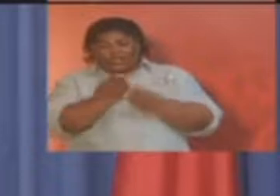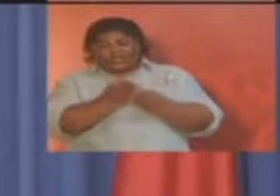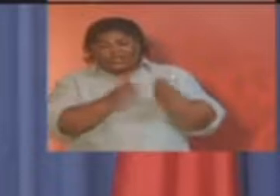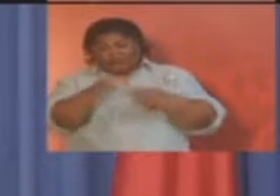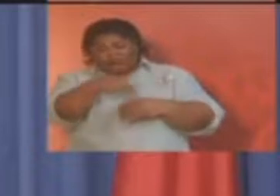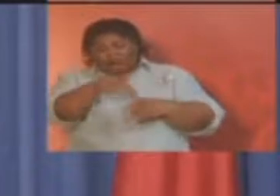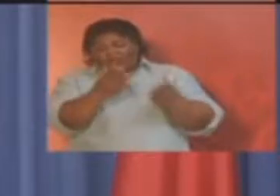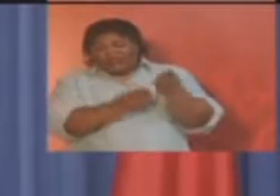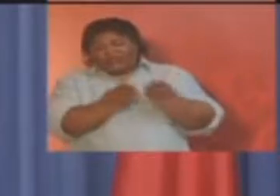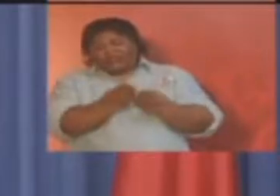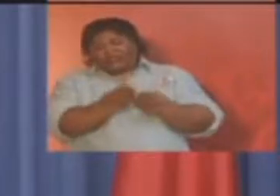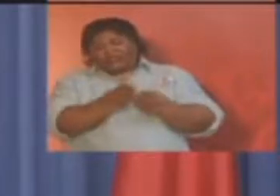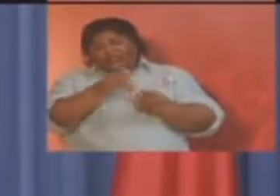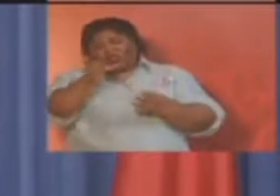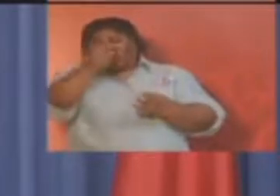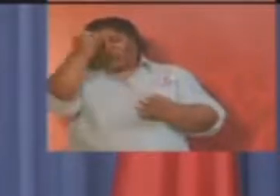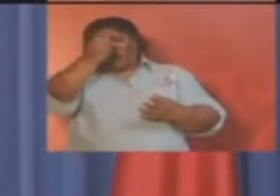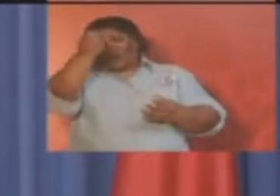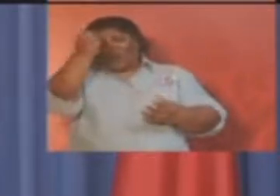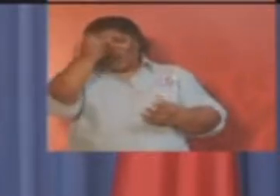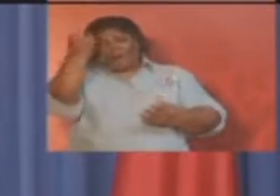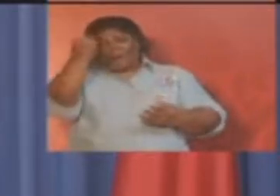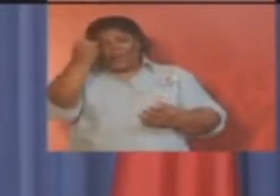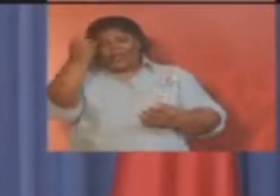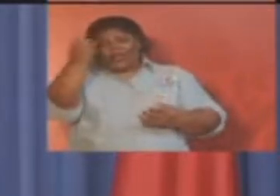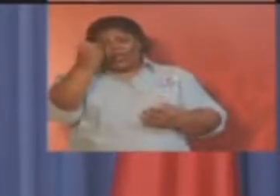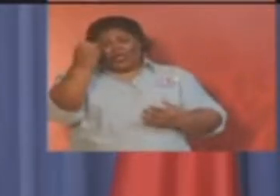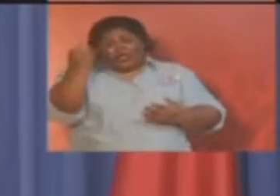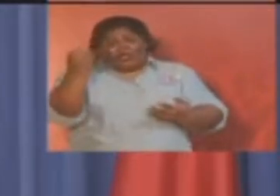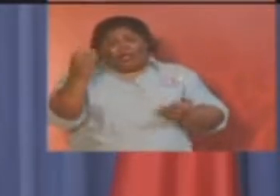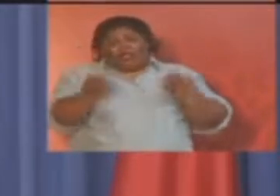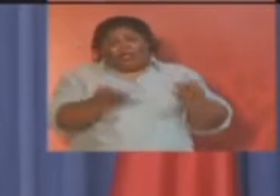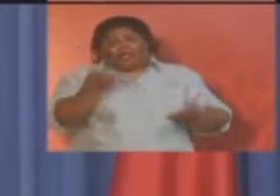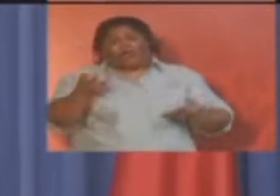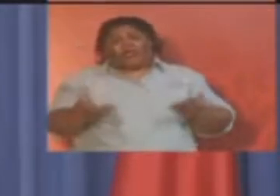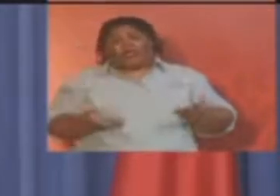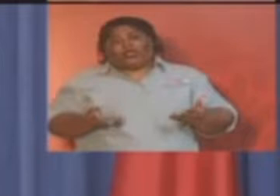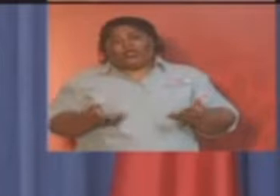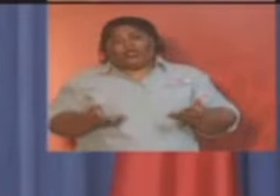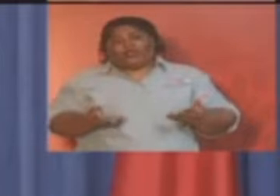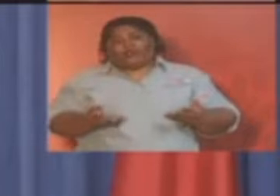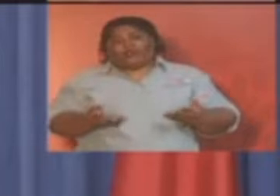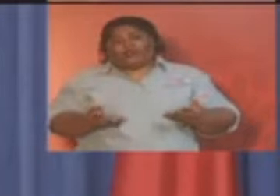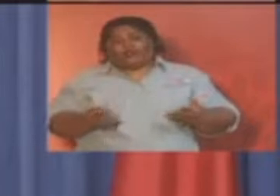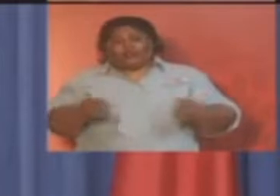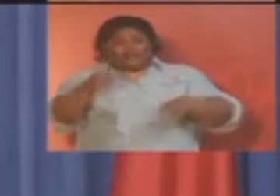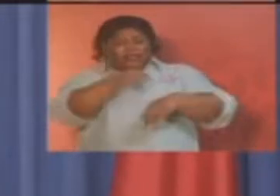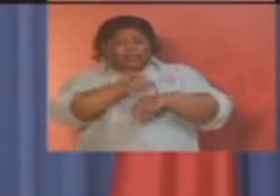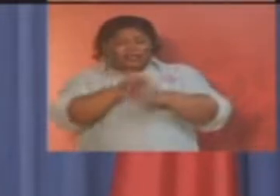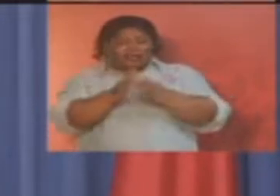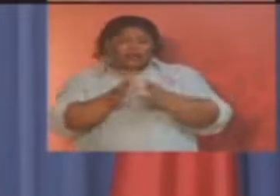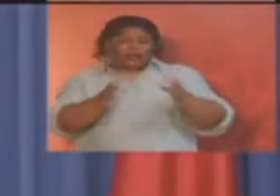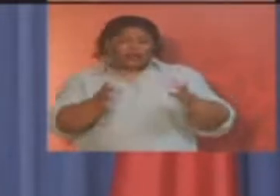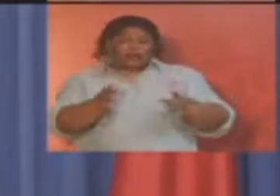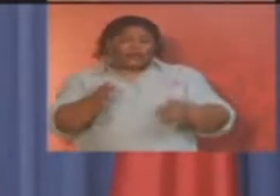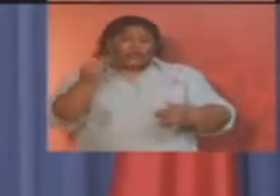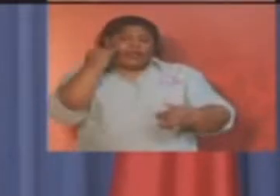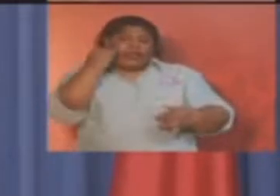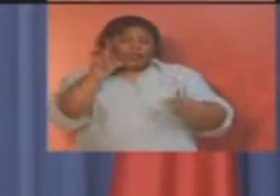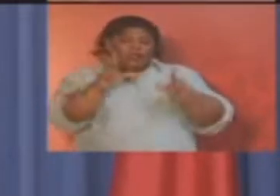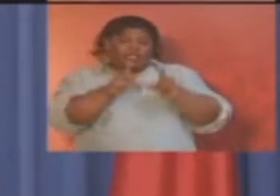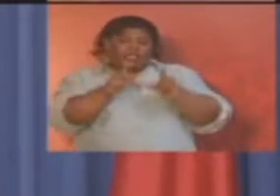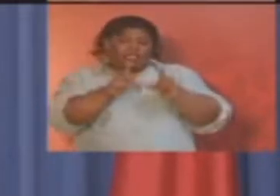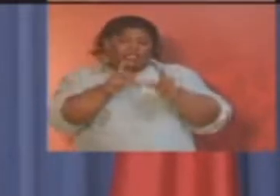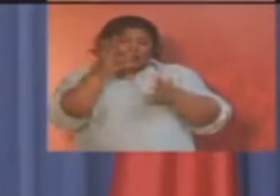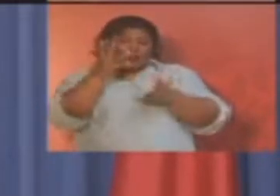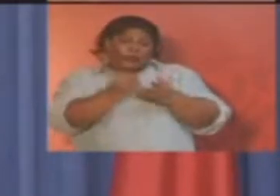we've already taken the decision. It was done at Cabinet yesterday to extend the time. So don't worry if your permit has expired in the next 2